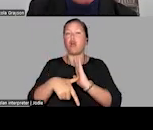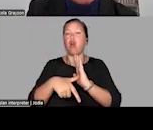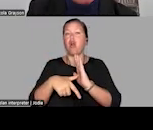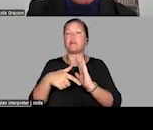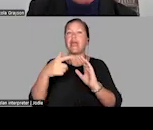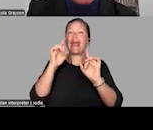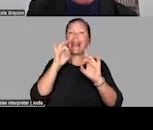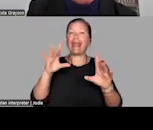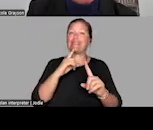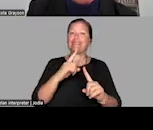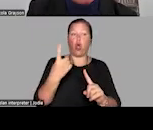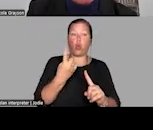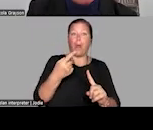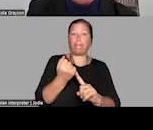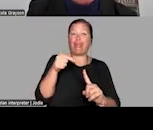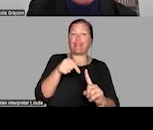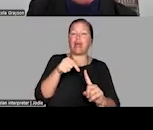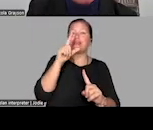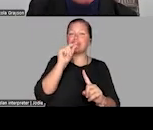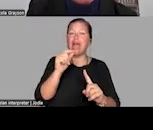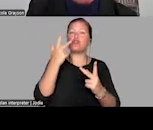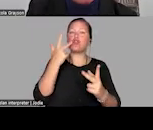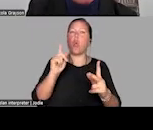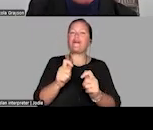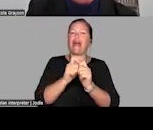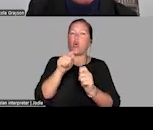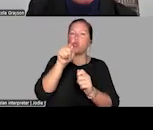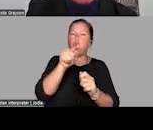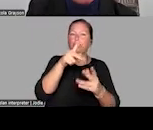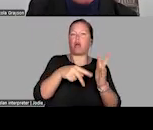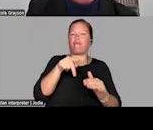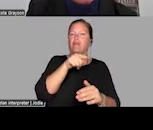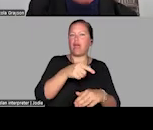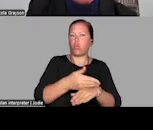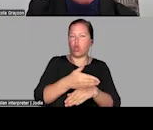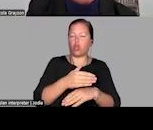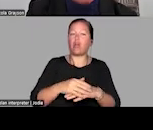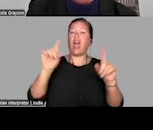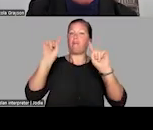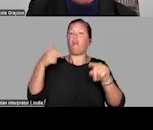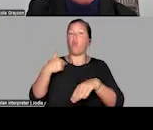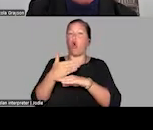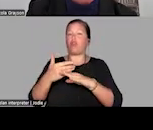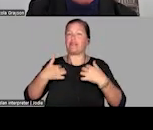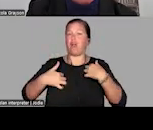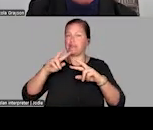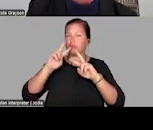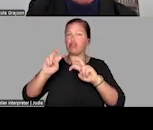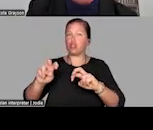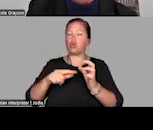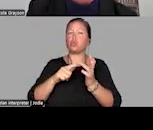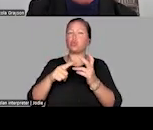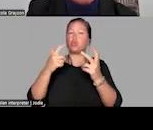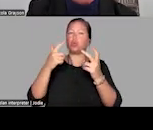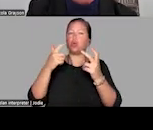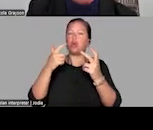to quantify the value you have created. For a particular piece of, I mean, we are working on some exciting research to look at a particular piece